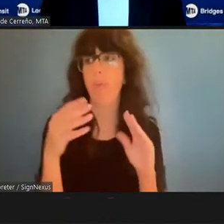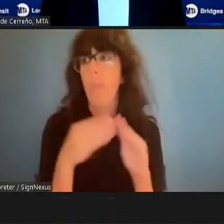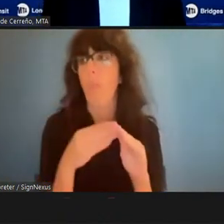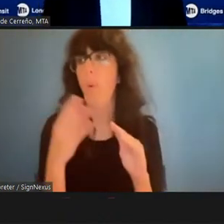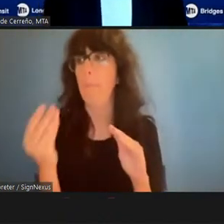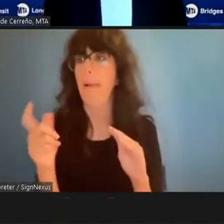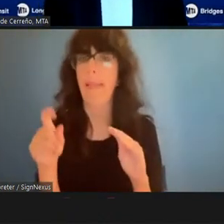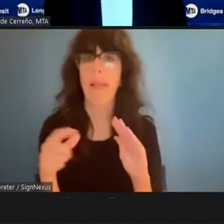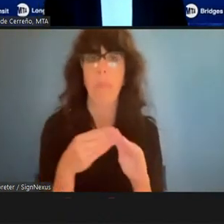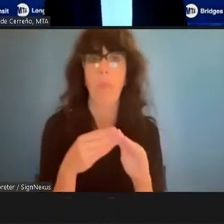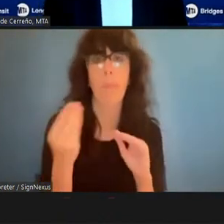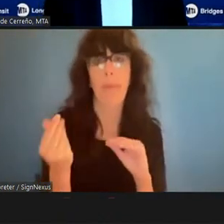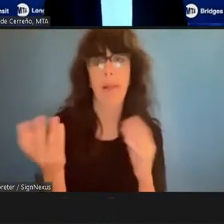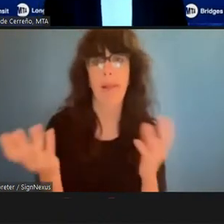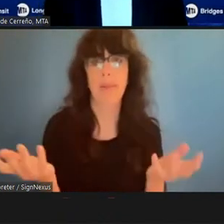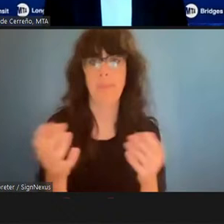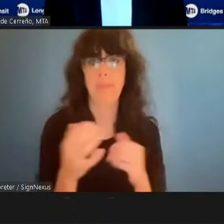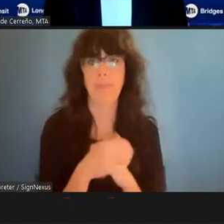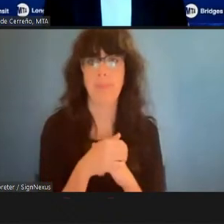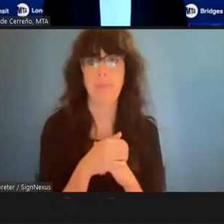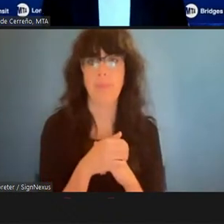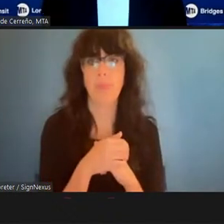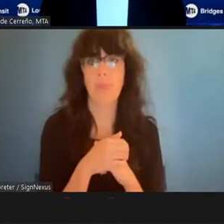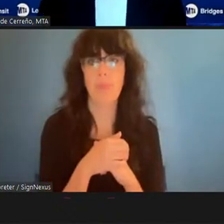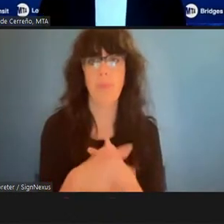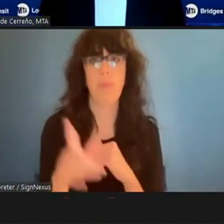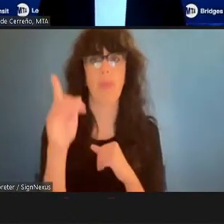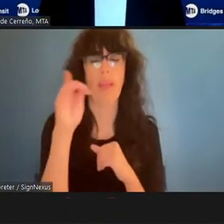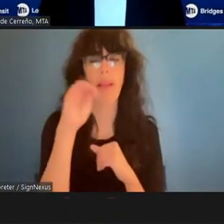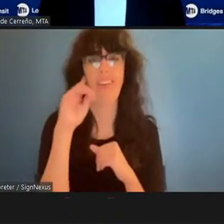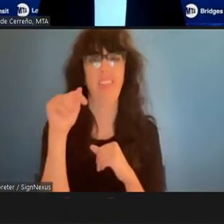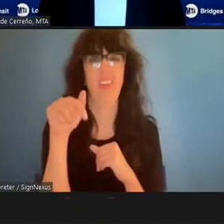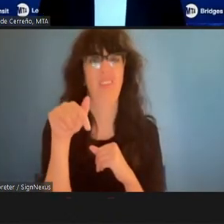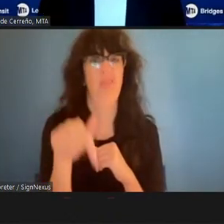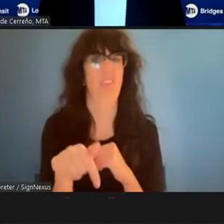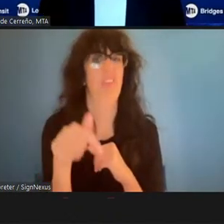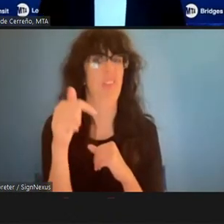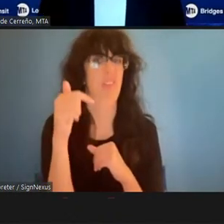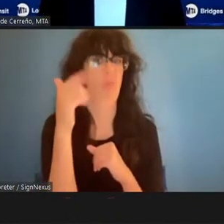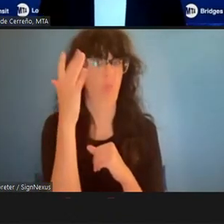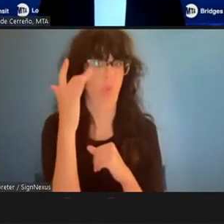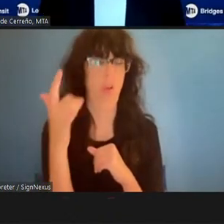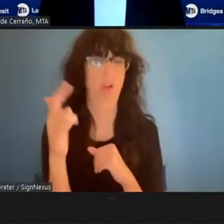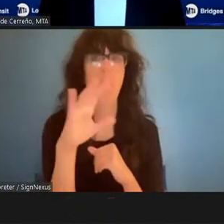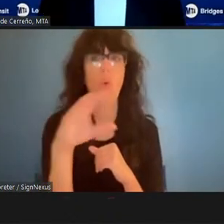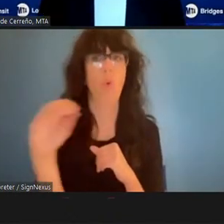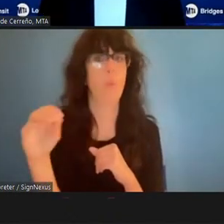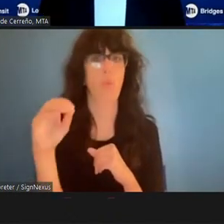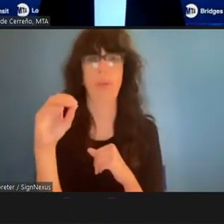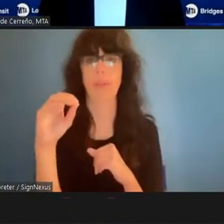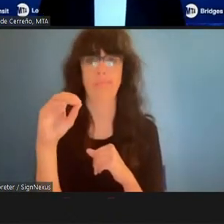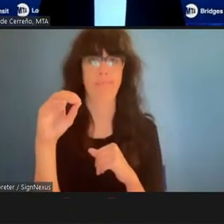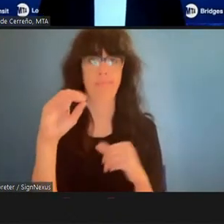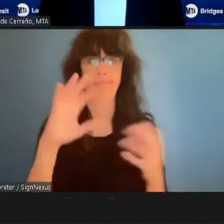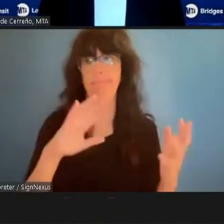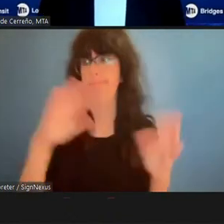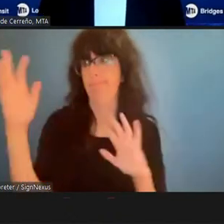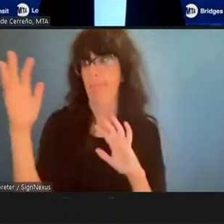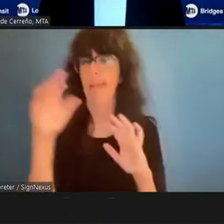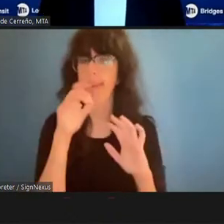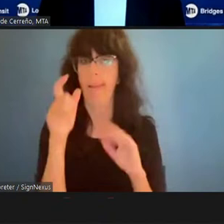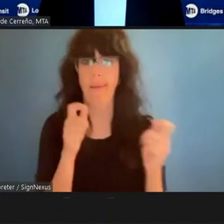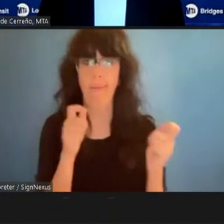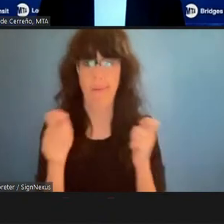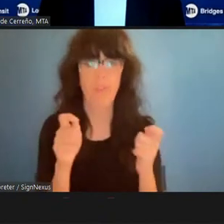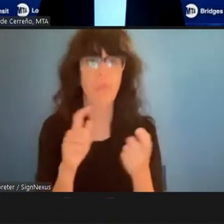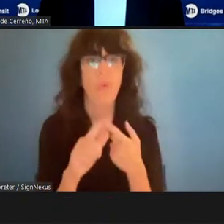money uh i think this is sort of symptomatic of a corporation out of control and with the